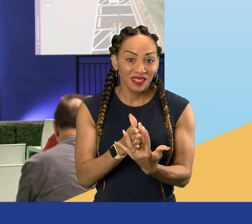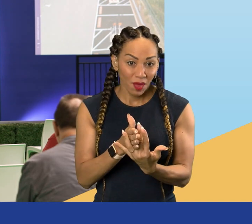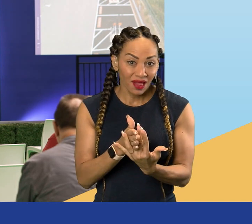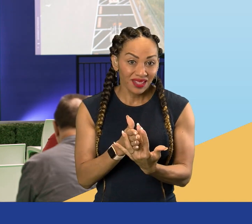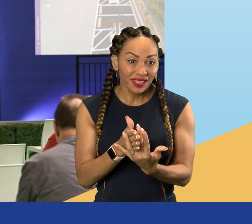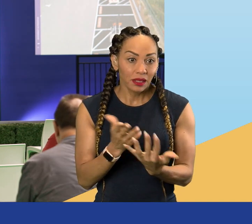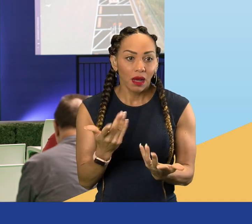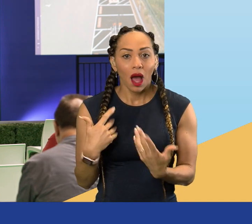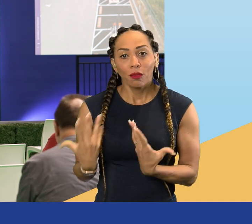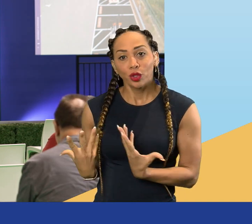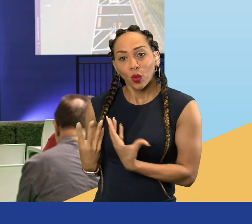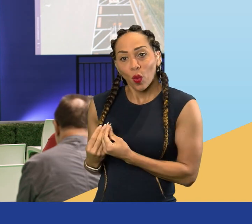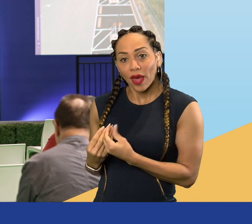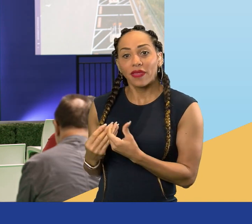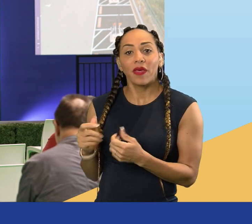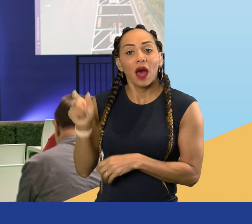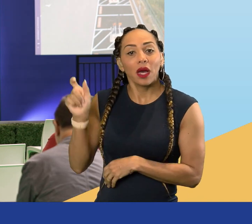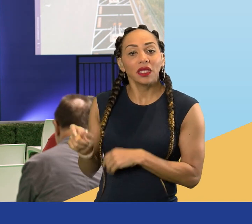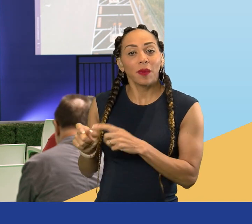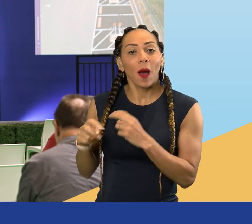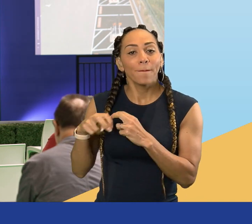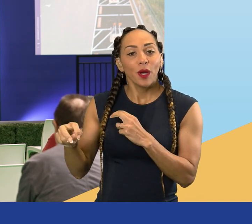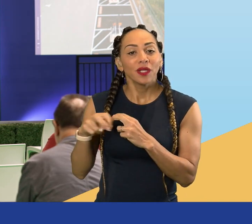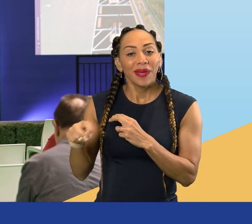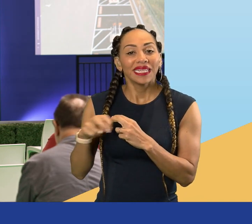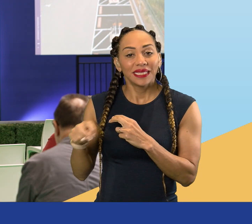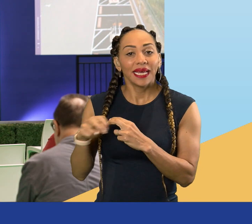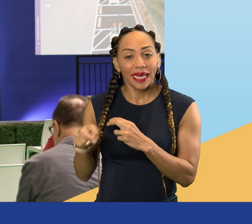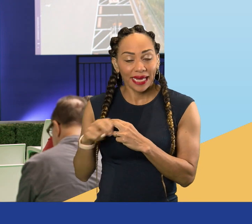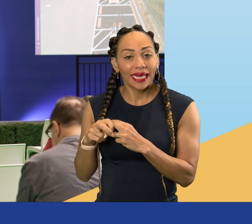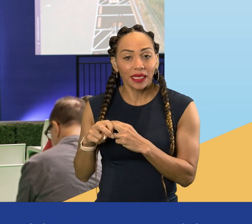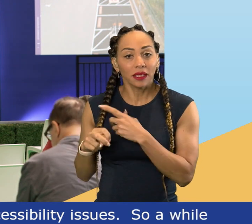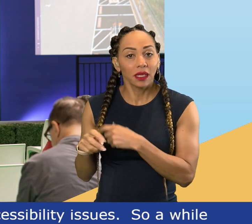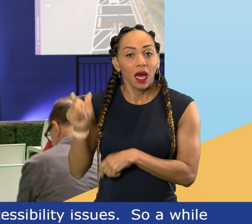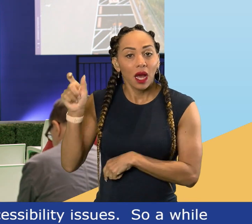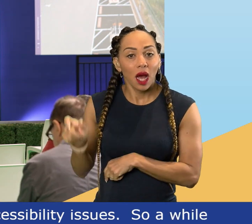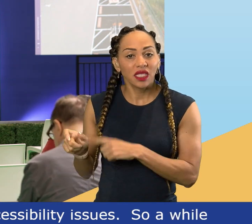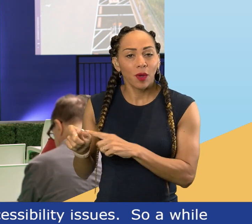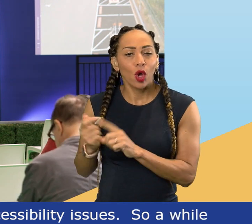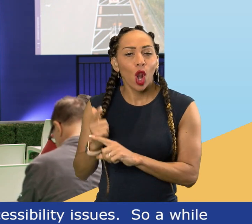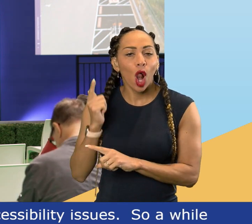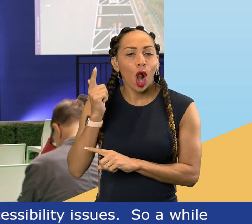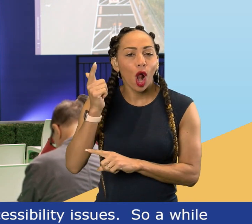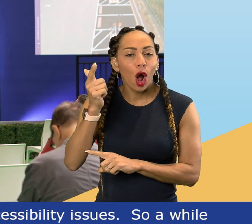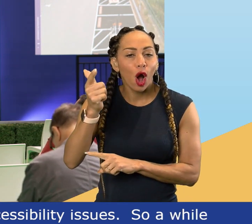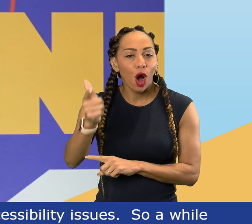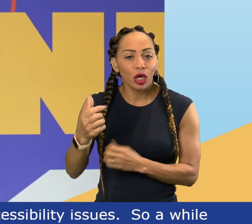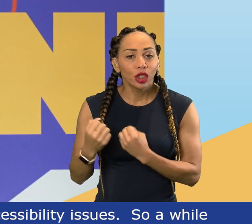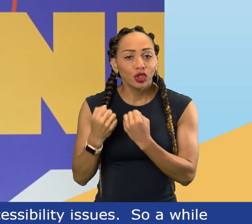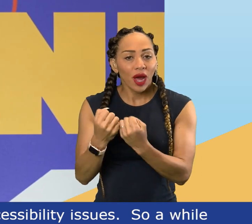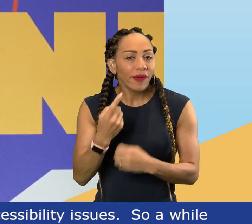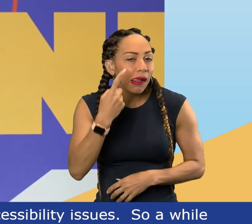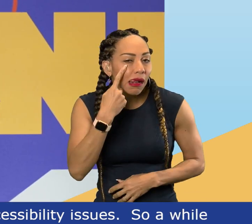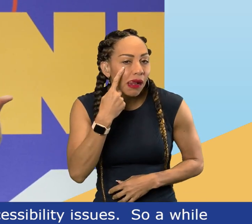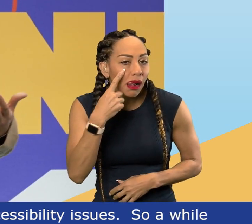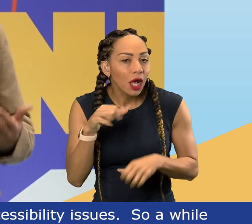Motability customer who was in a wheelchair, and we basically went on a very long drive just to see what the charging experience was like at a number of public charging stations. And